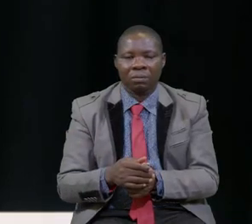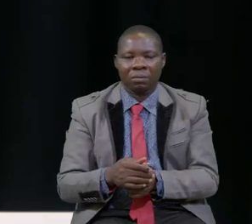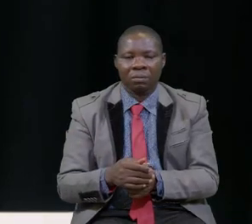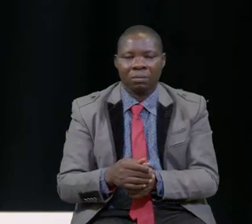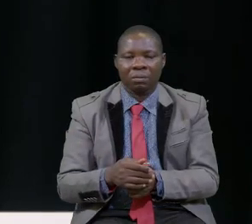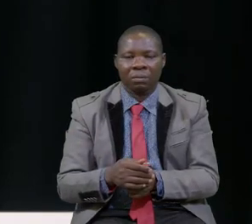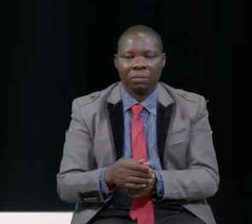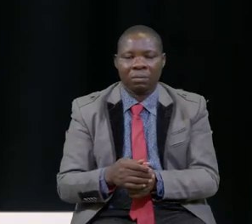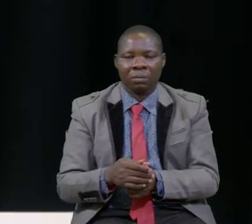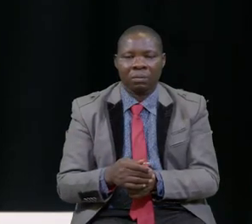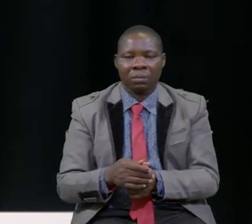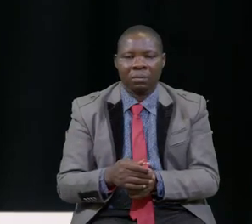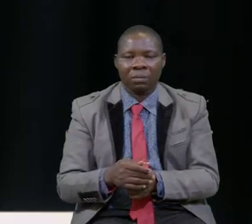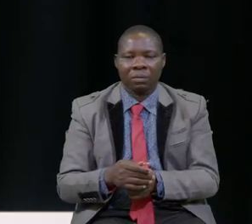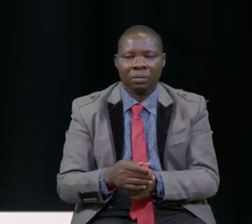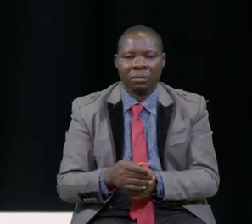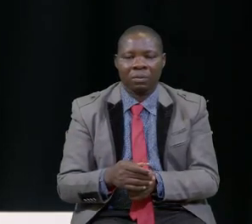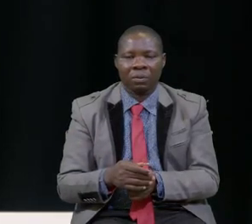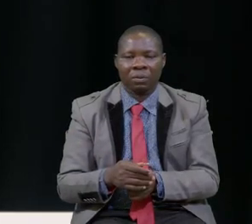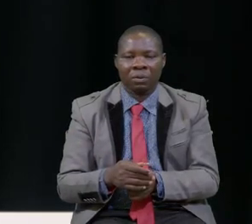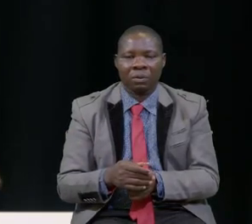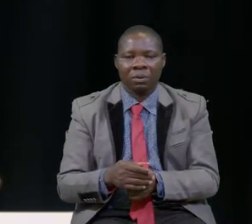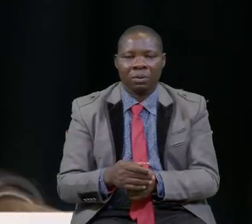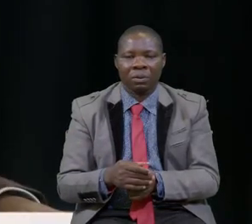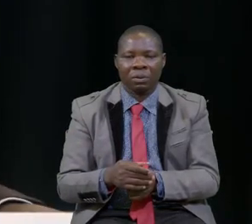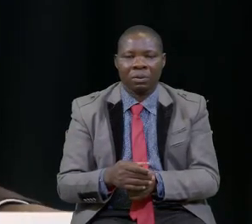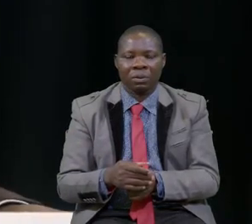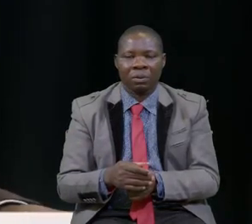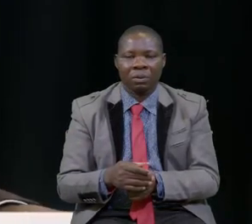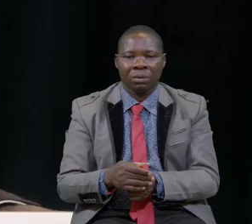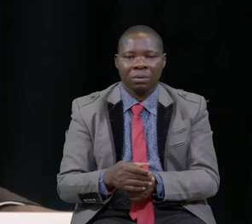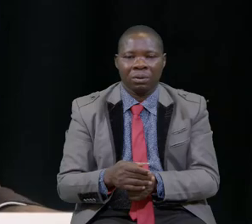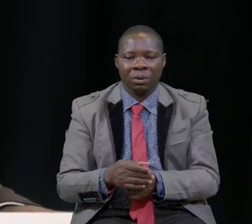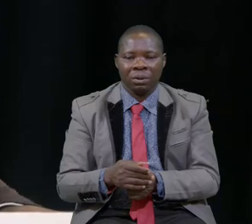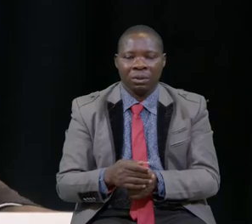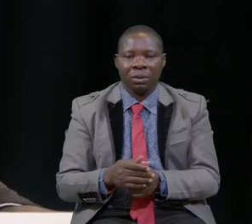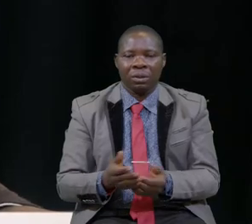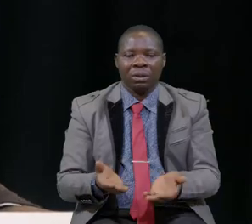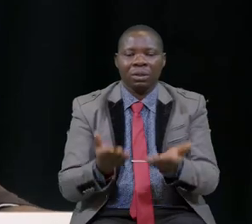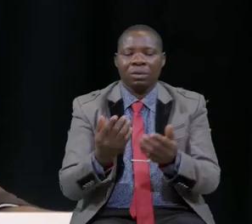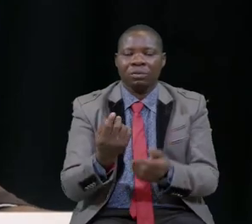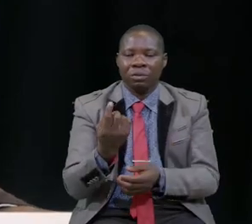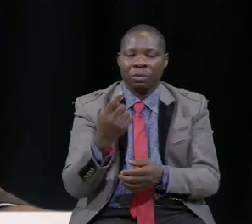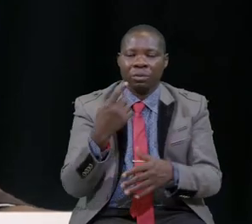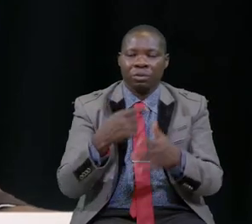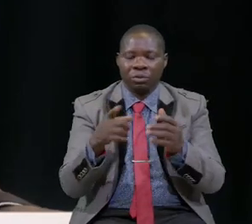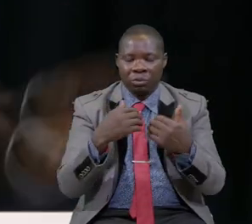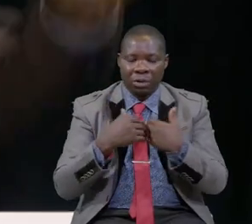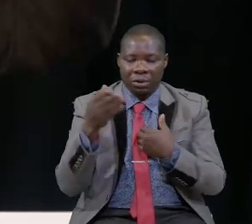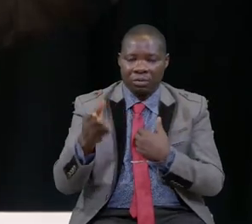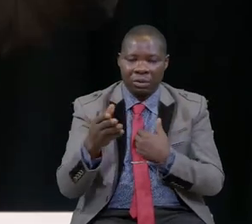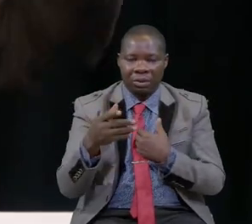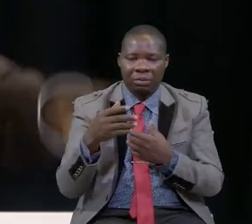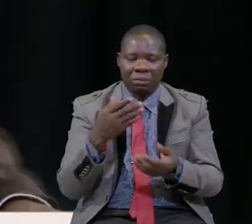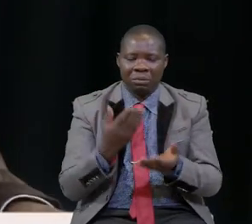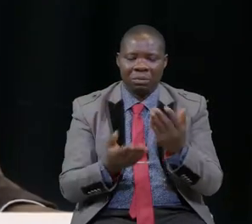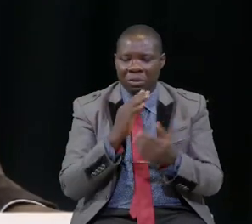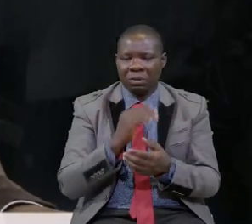there. Maybe a balloon, or you have there a flag, you raise it